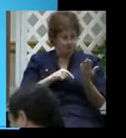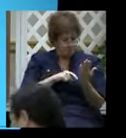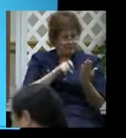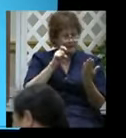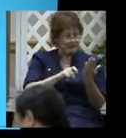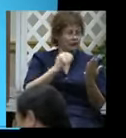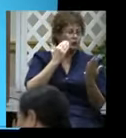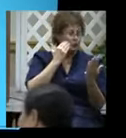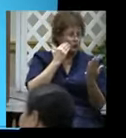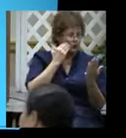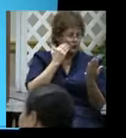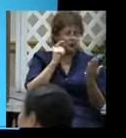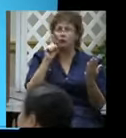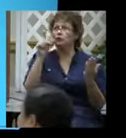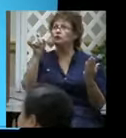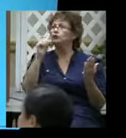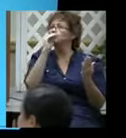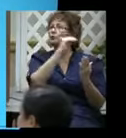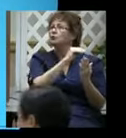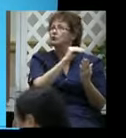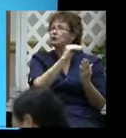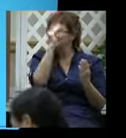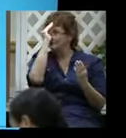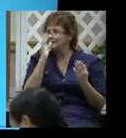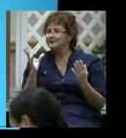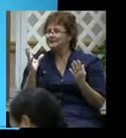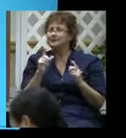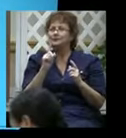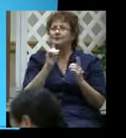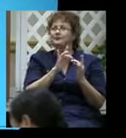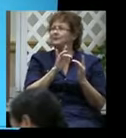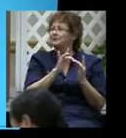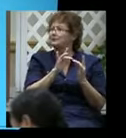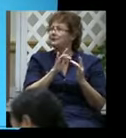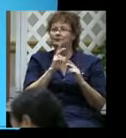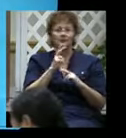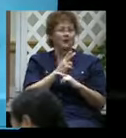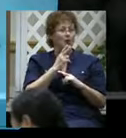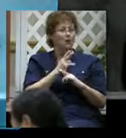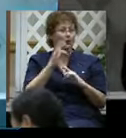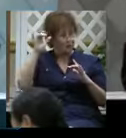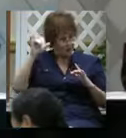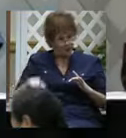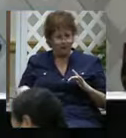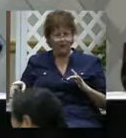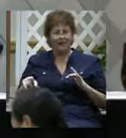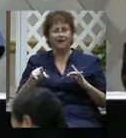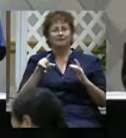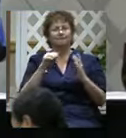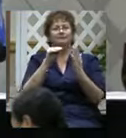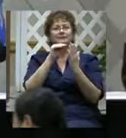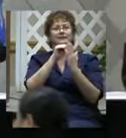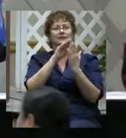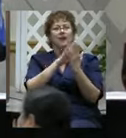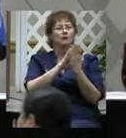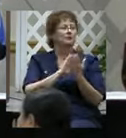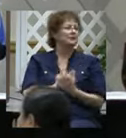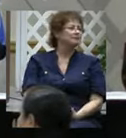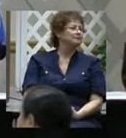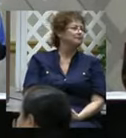knows where it should be placed, or knows where it could make contact with the users of the readers of the document.